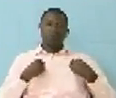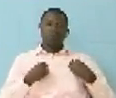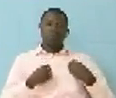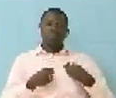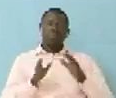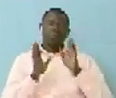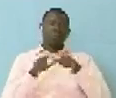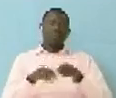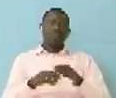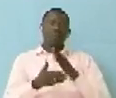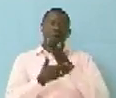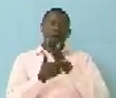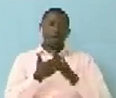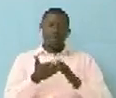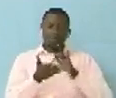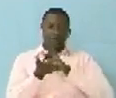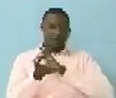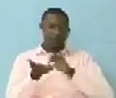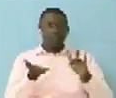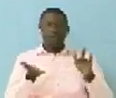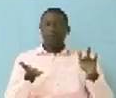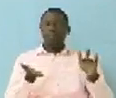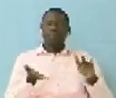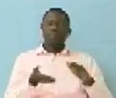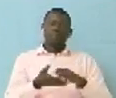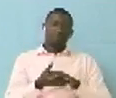leaving him almost half naked,